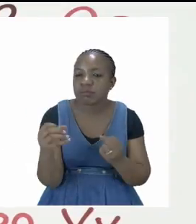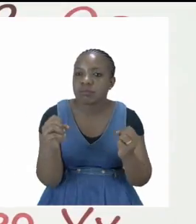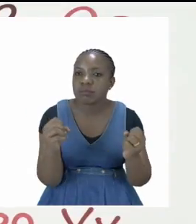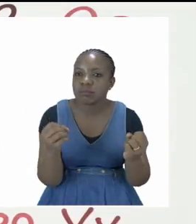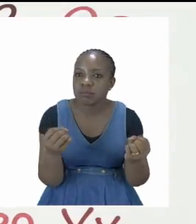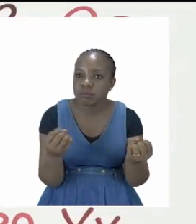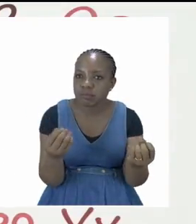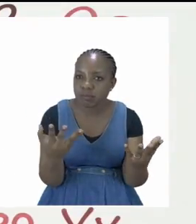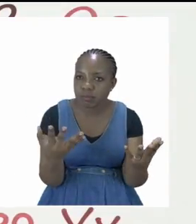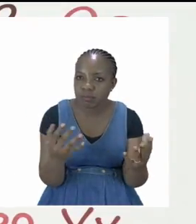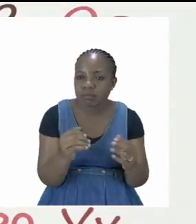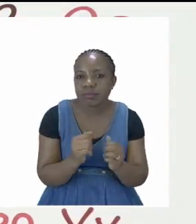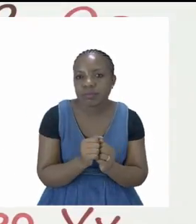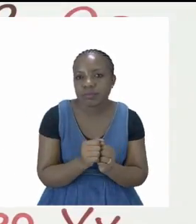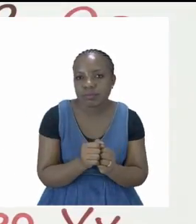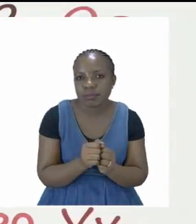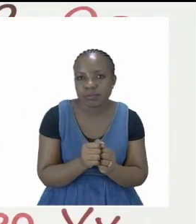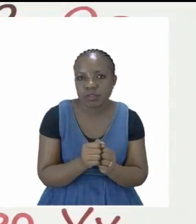81,